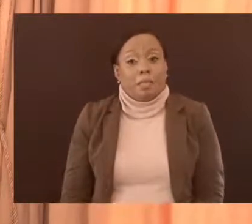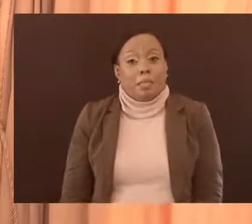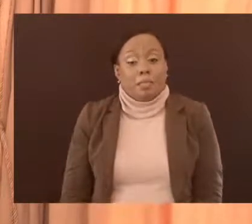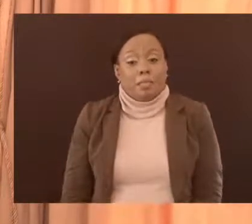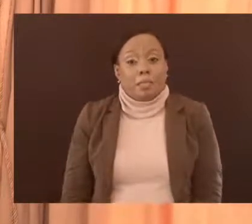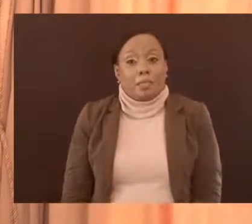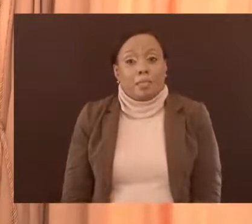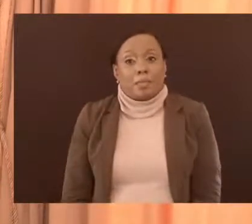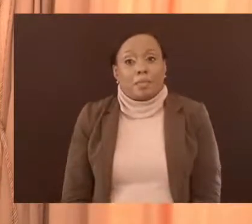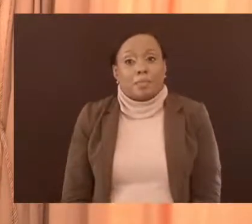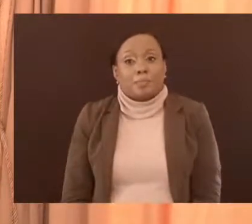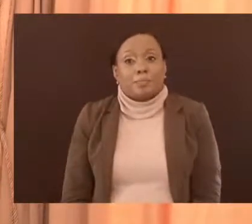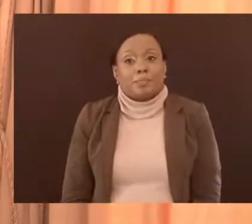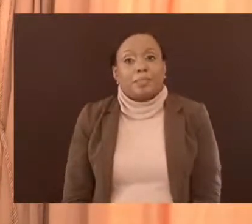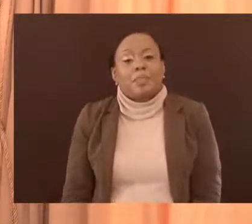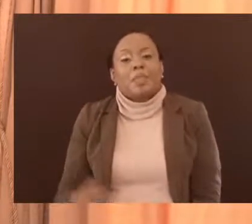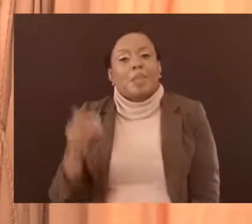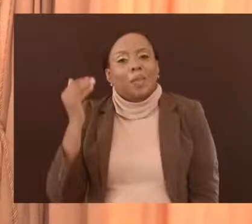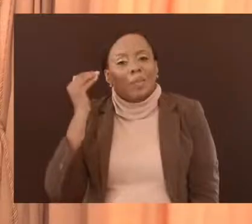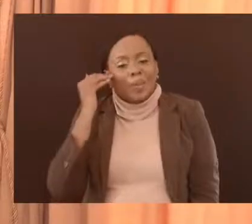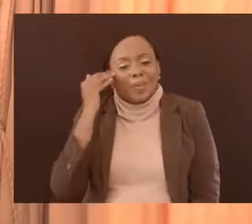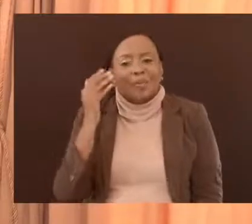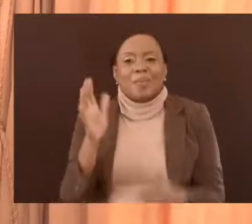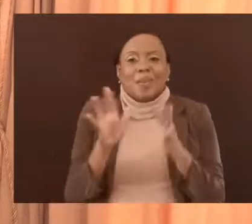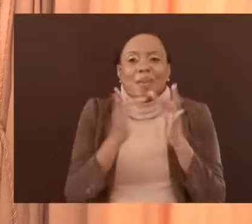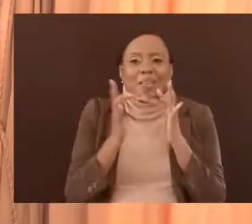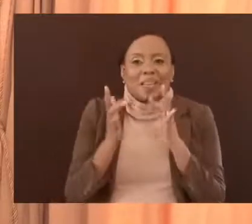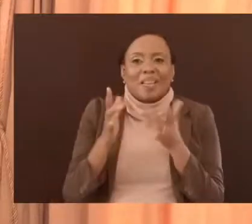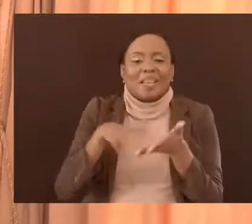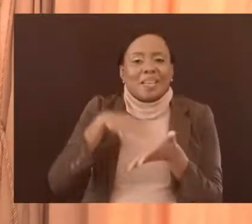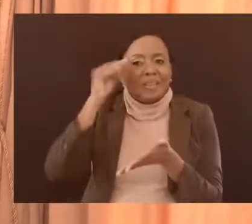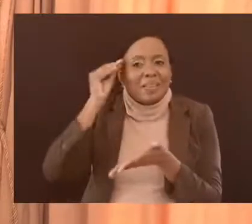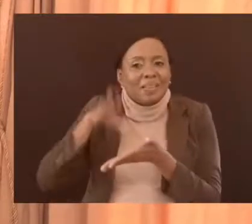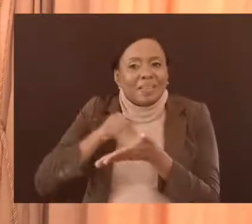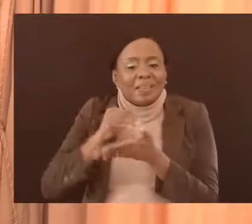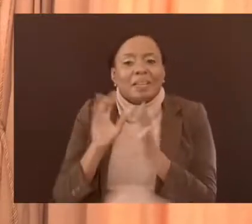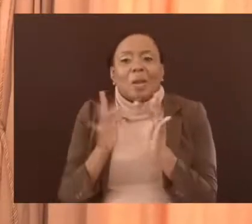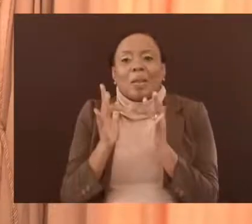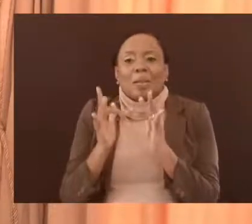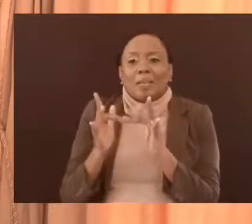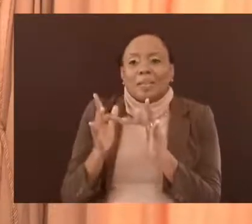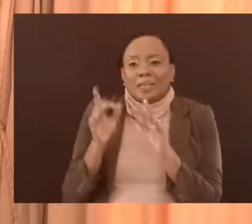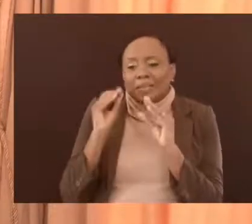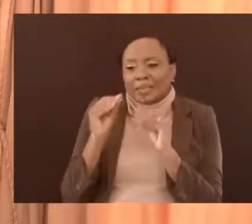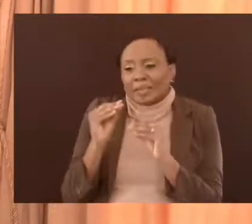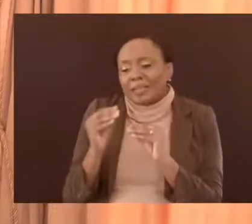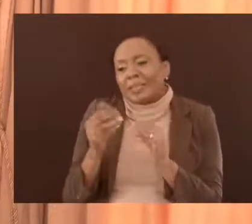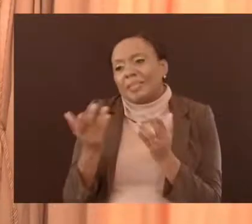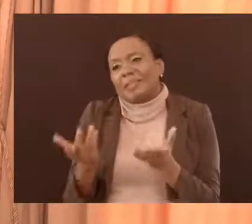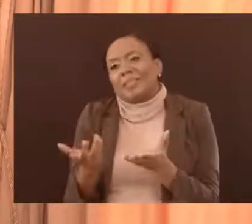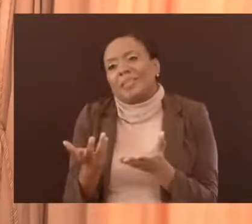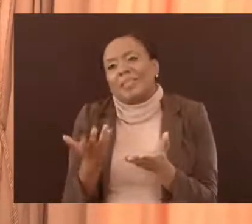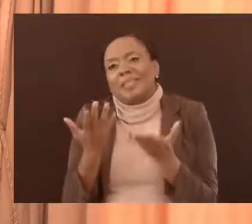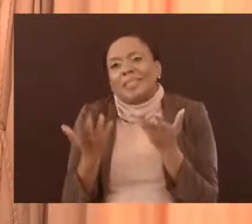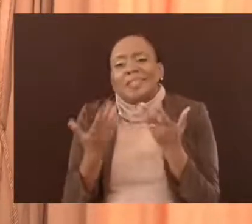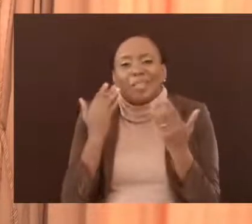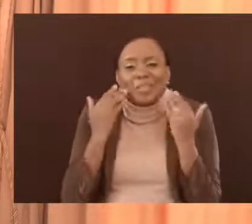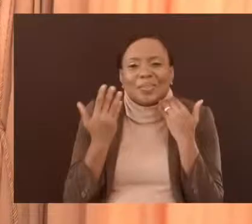shown that with online teaching and learning, we adopt somewhat of a sedentary